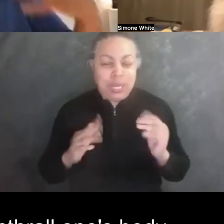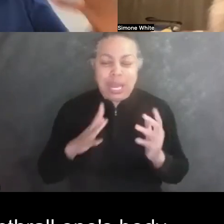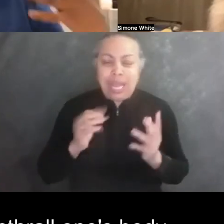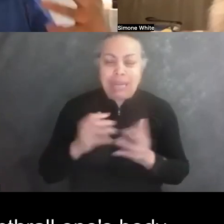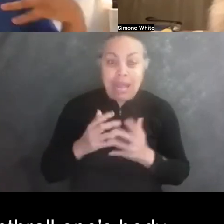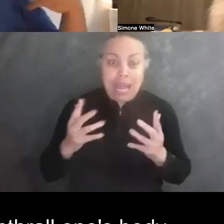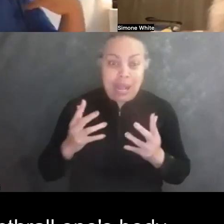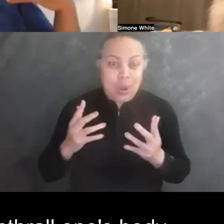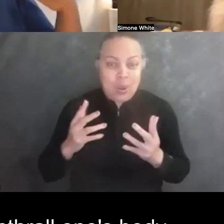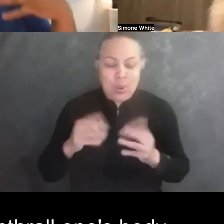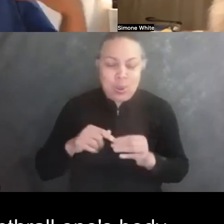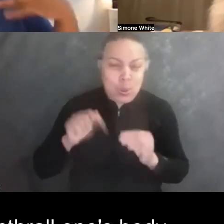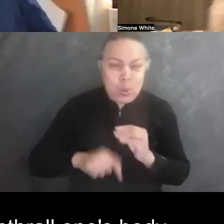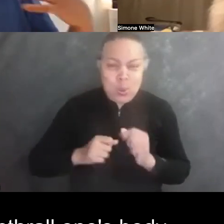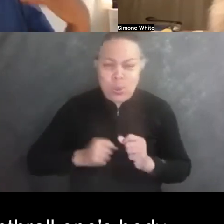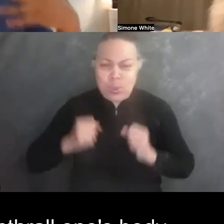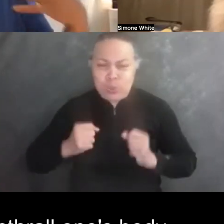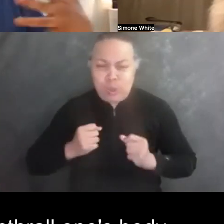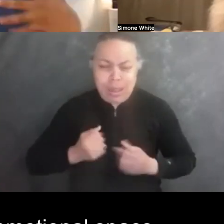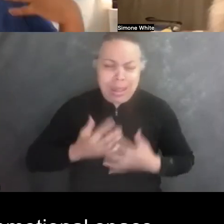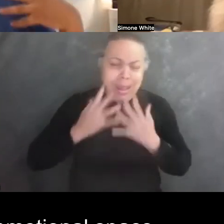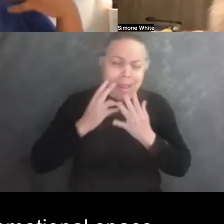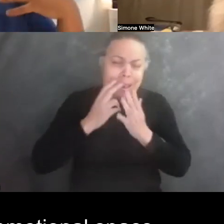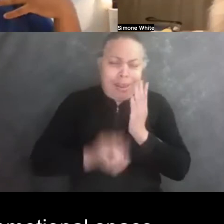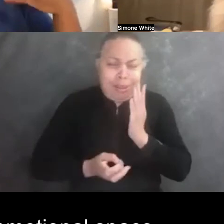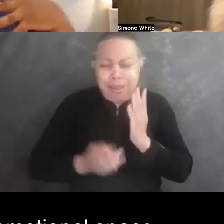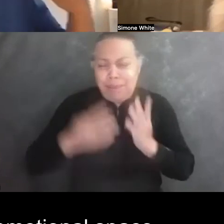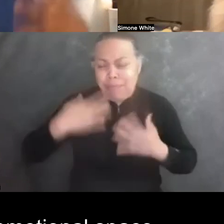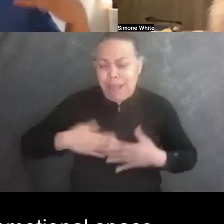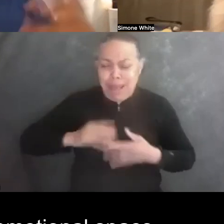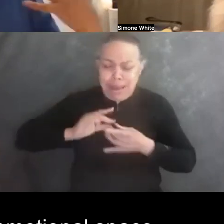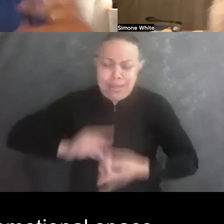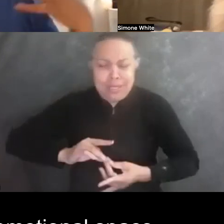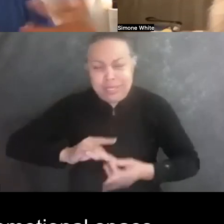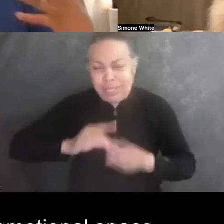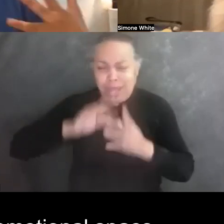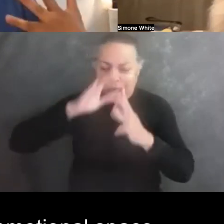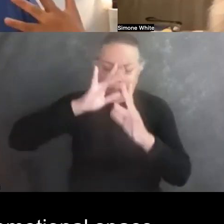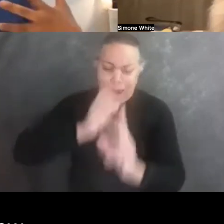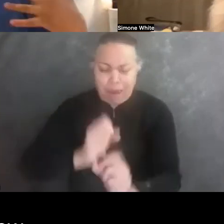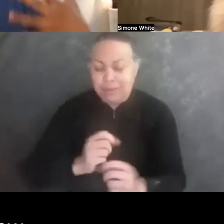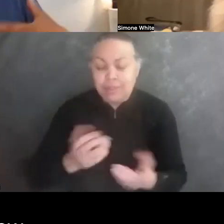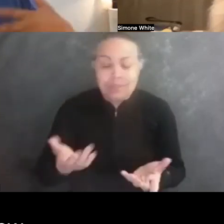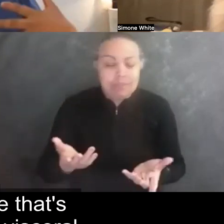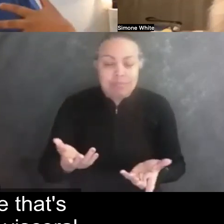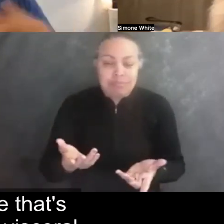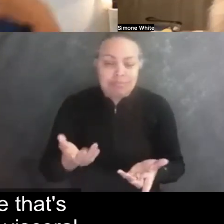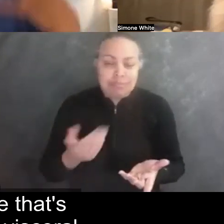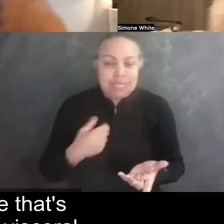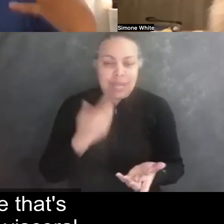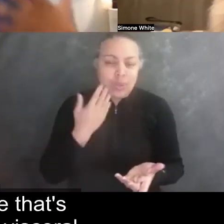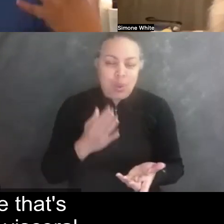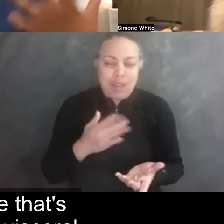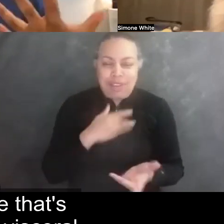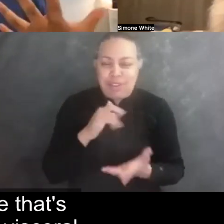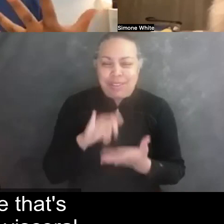which ecstasy can enthrall one's body or like captivate one's emotional space, I don't know. Like, I feel like